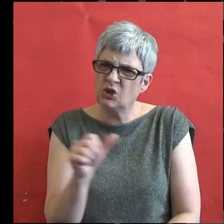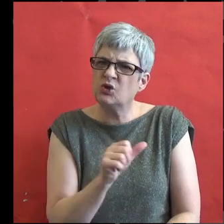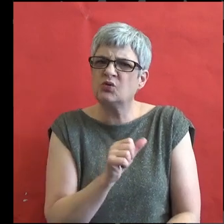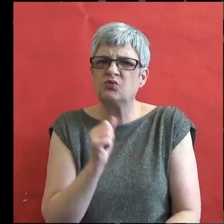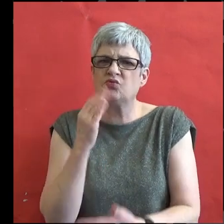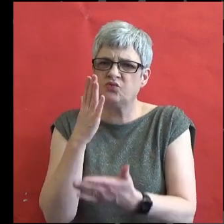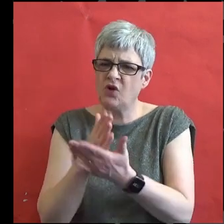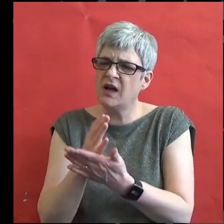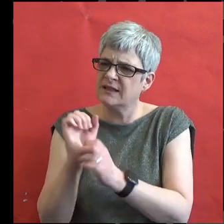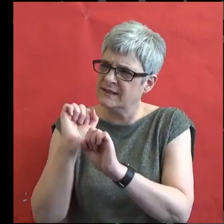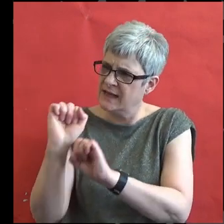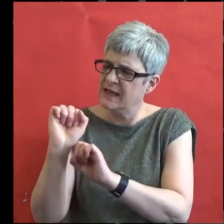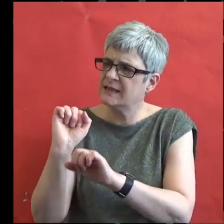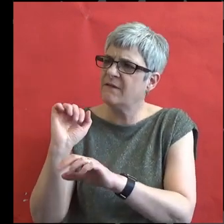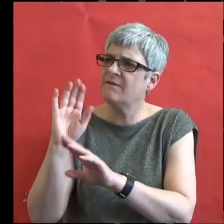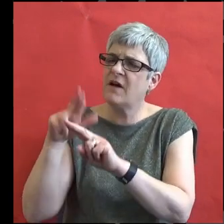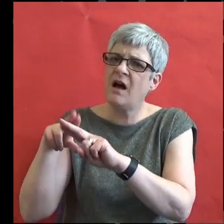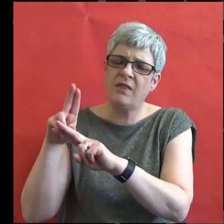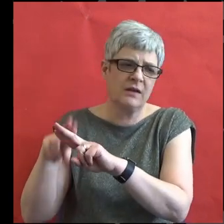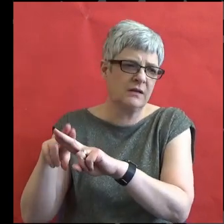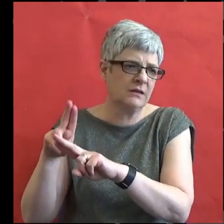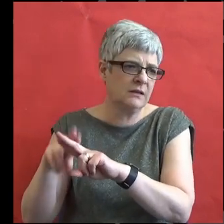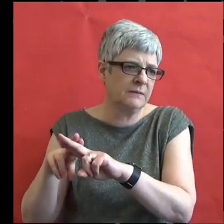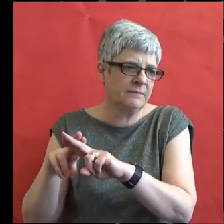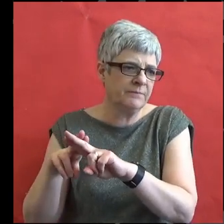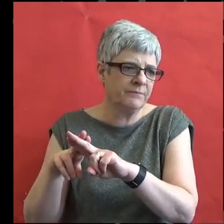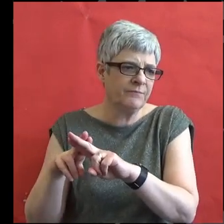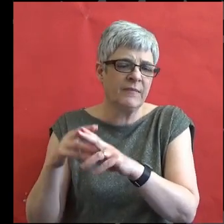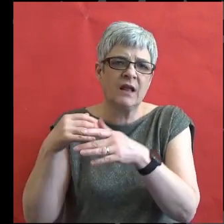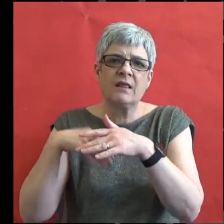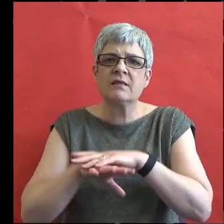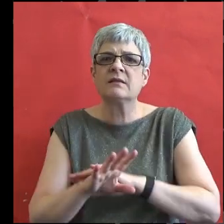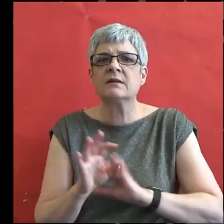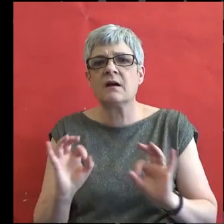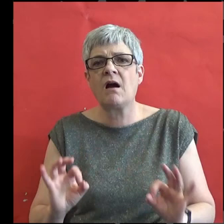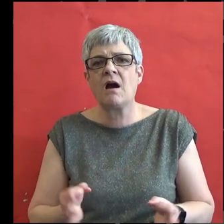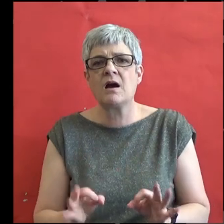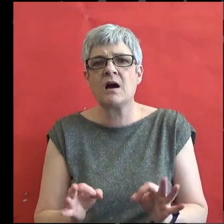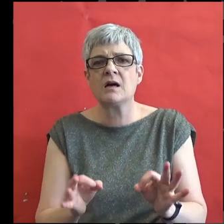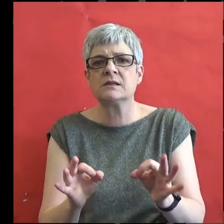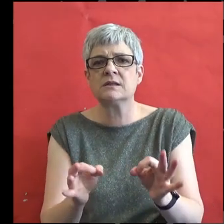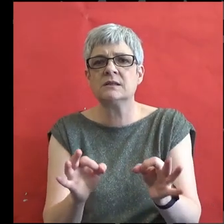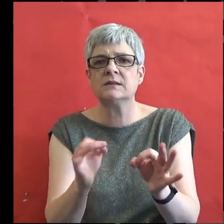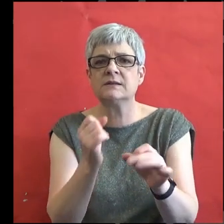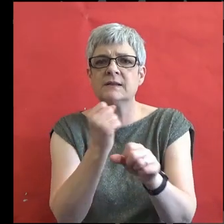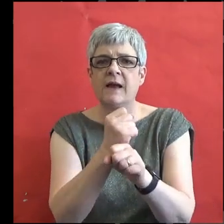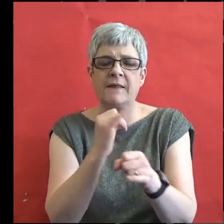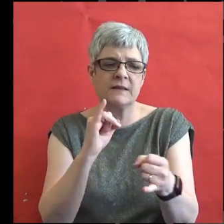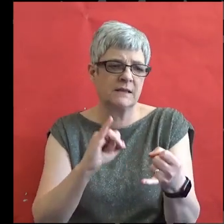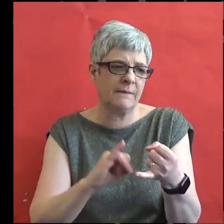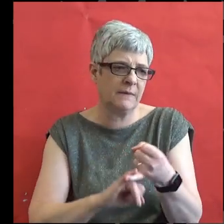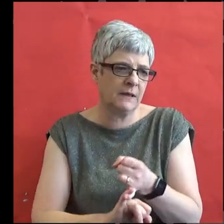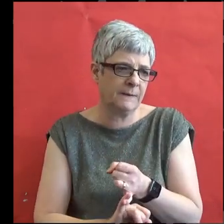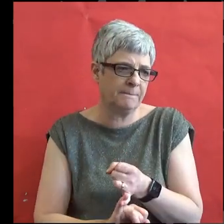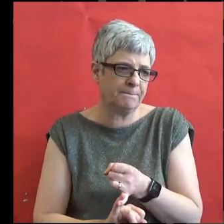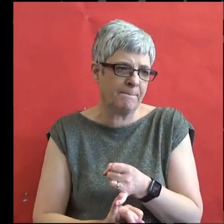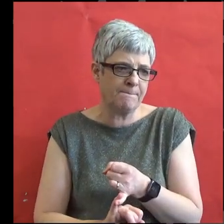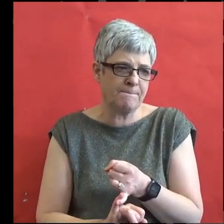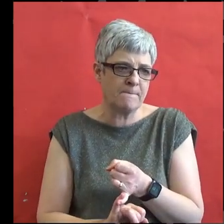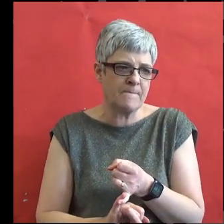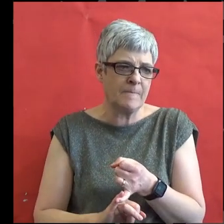should trust his Father in the Garden of Gethsemane.